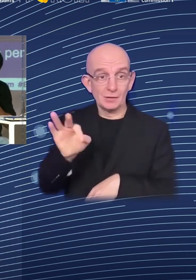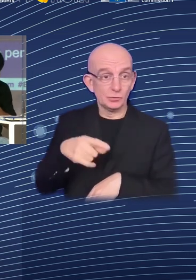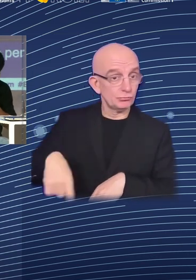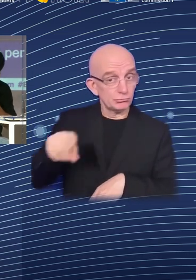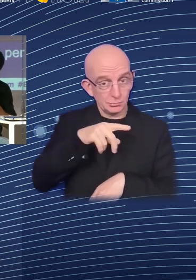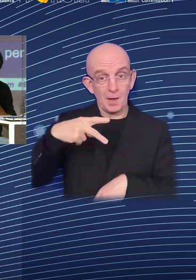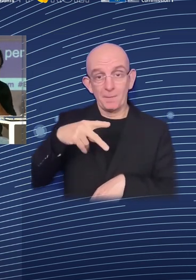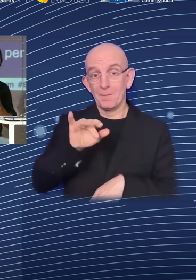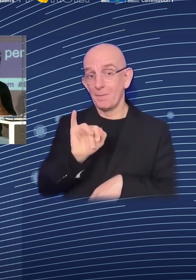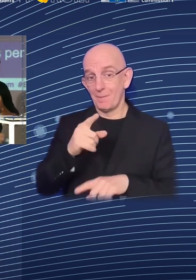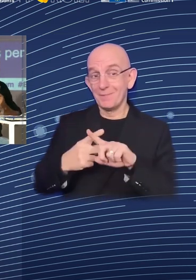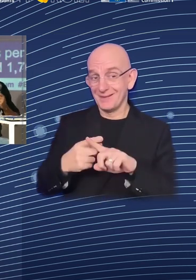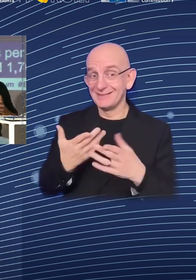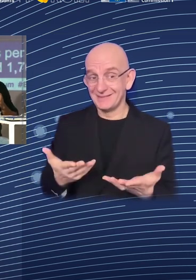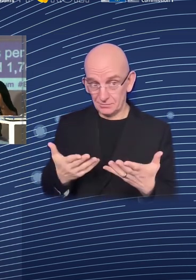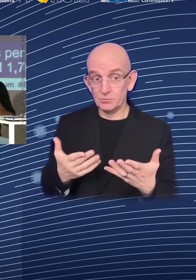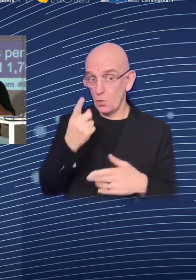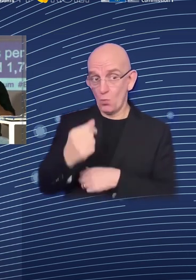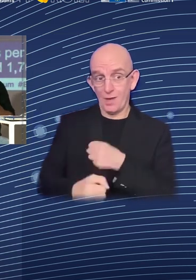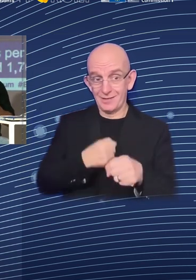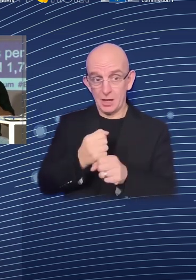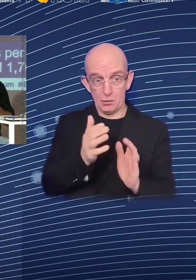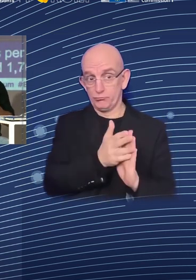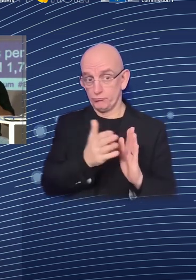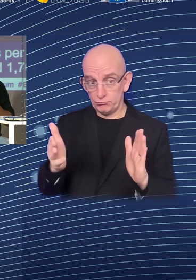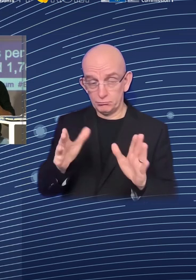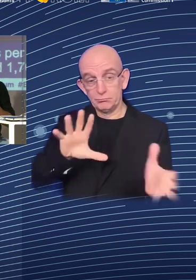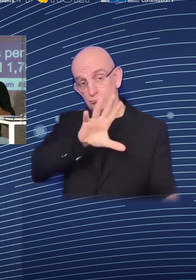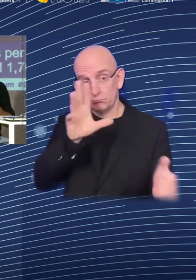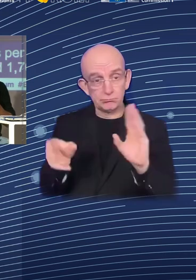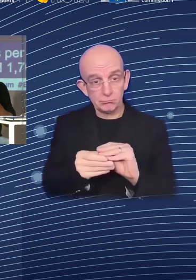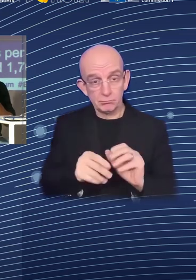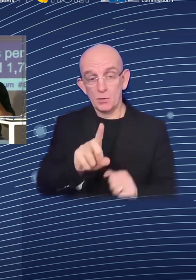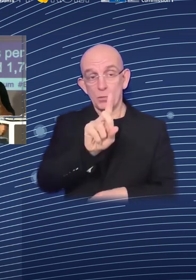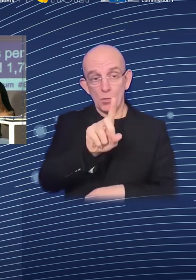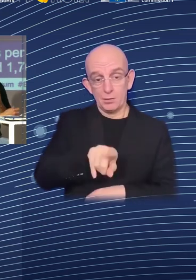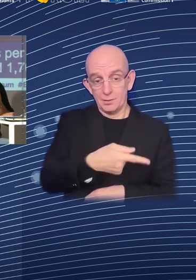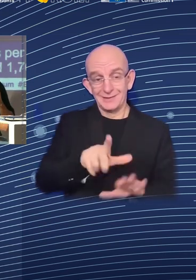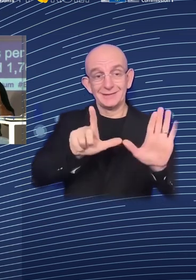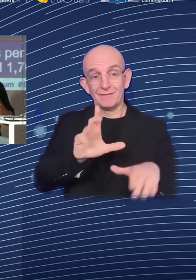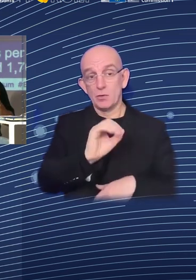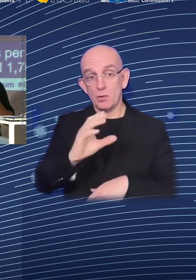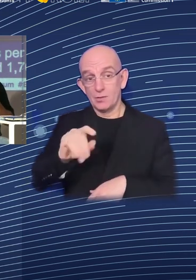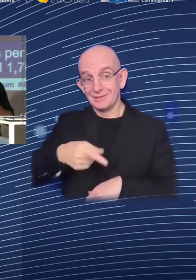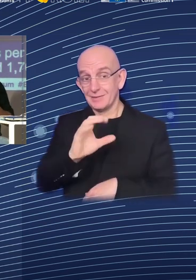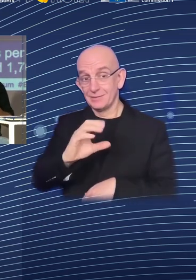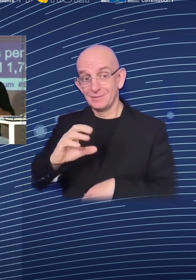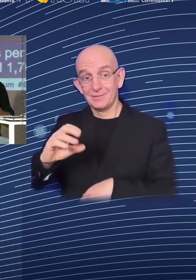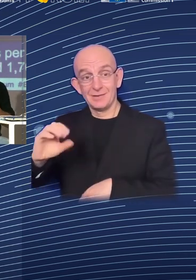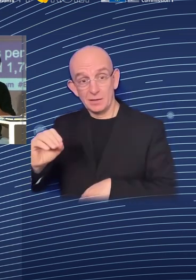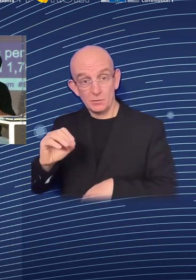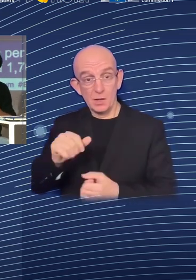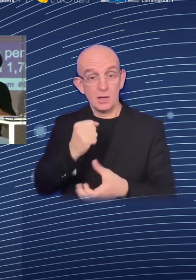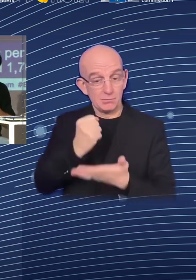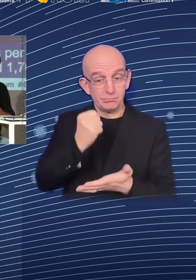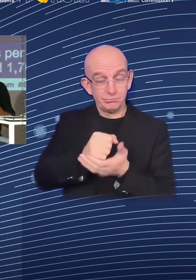1,700,000 certificates per year, so it's very it's very big now, and it's compulsory in schools, in secondary schools, it's compulsory at the